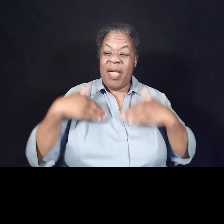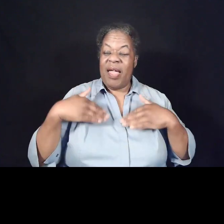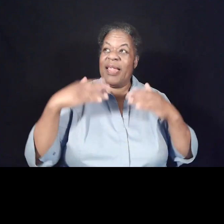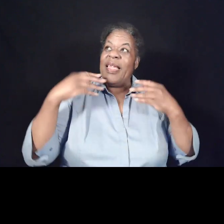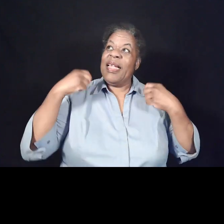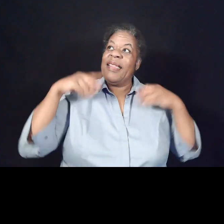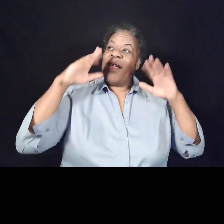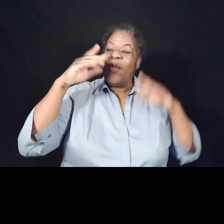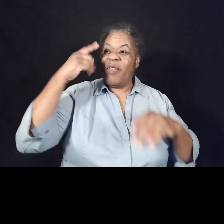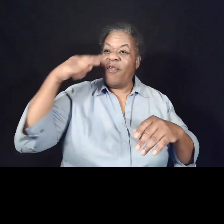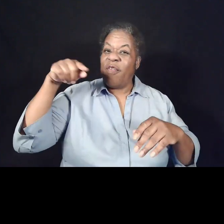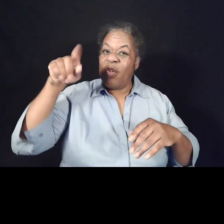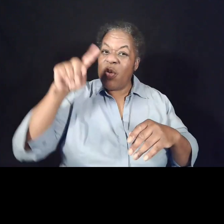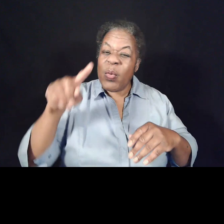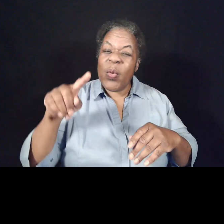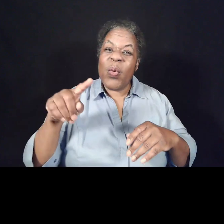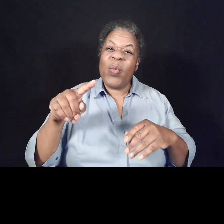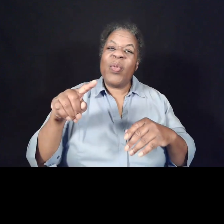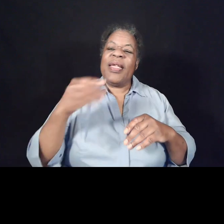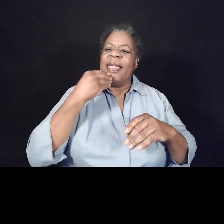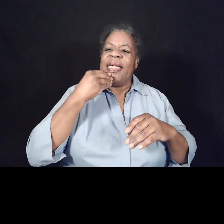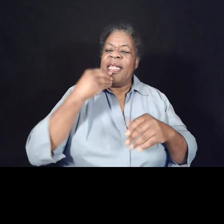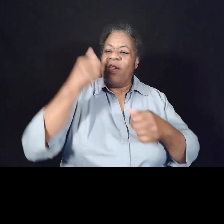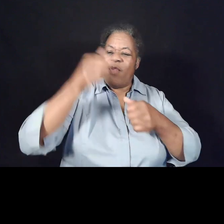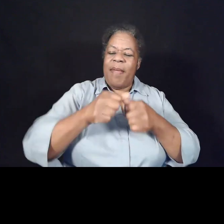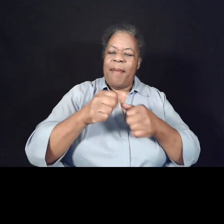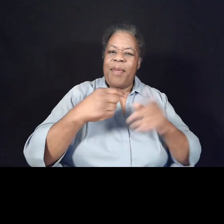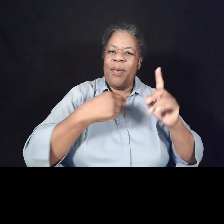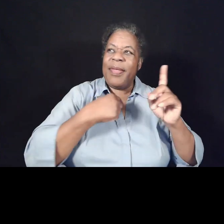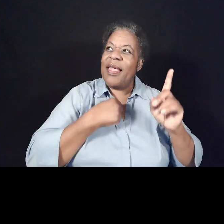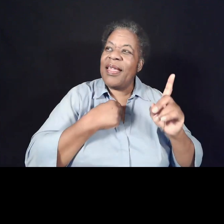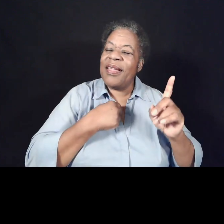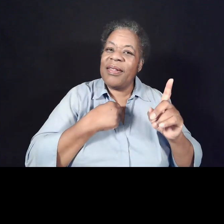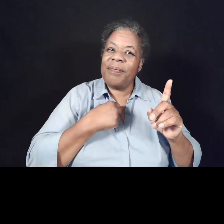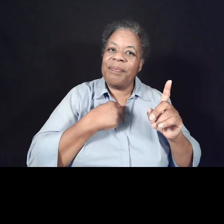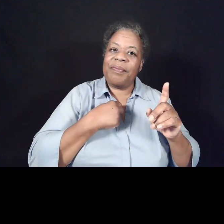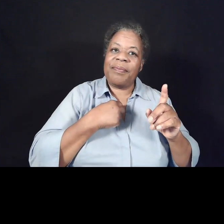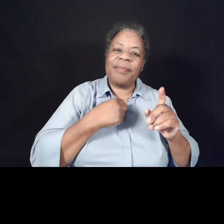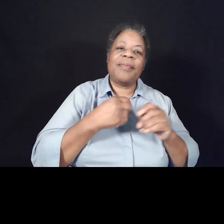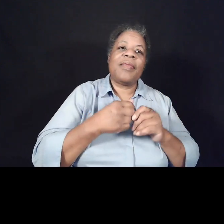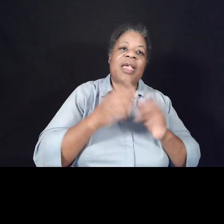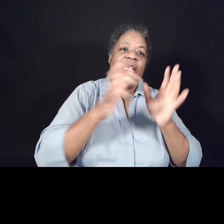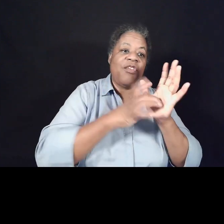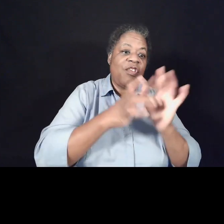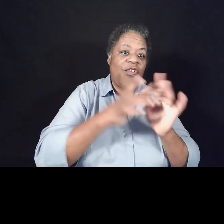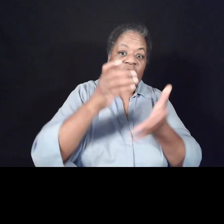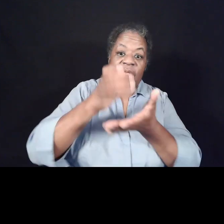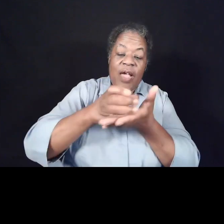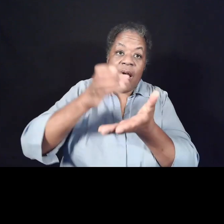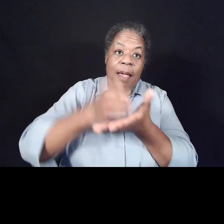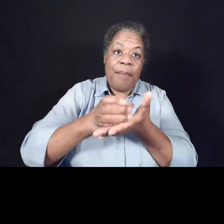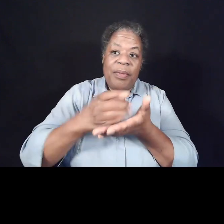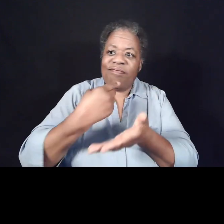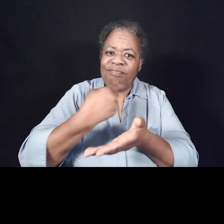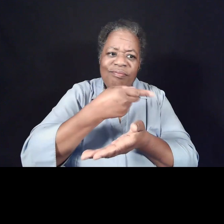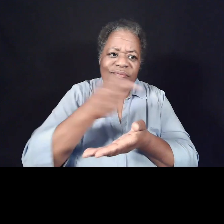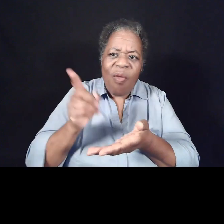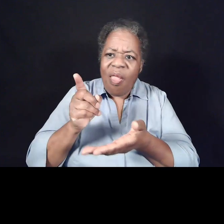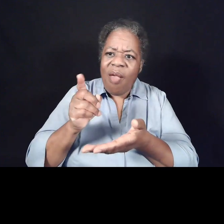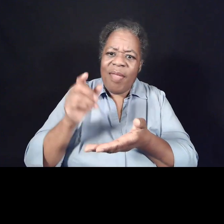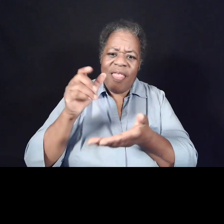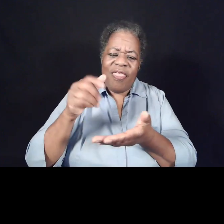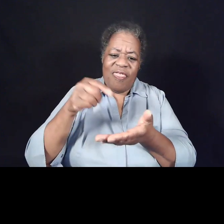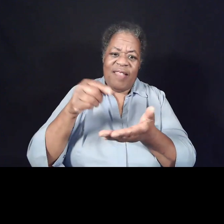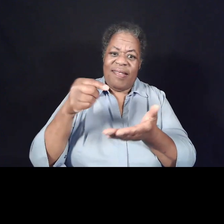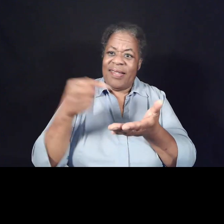in remembrance of me." In the same way, after supper, Jesus took the cup and said, "This cup is the new covenant